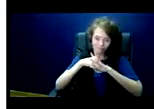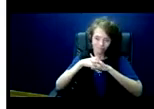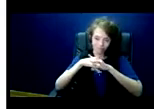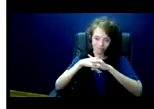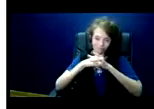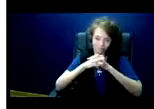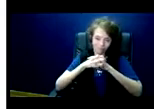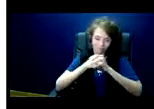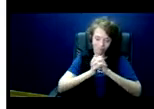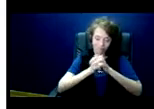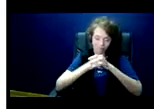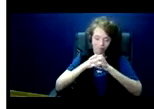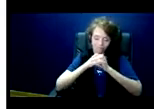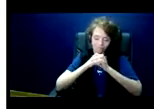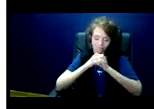Okay.